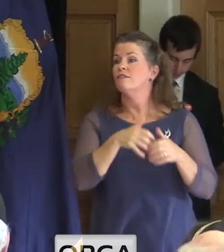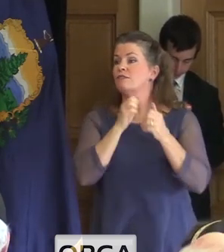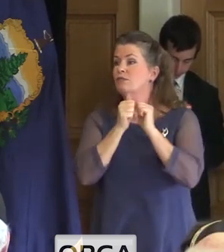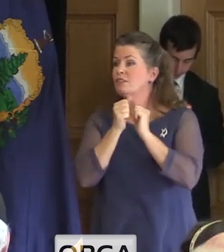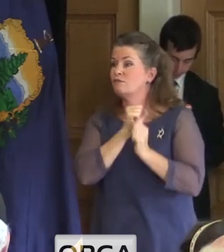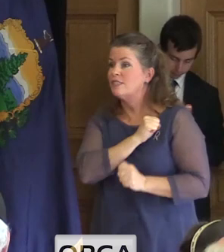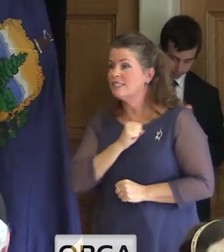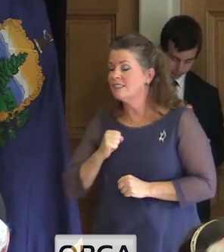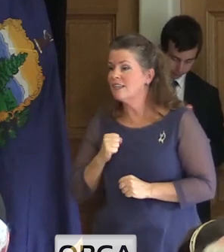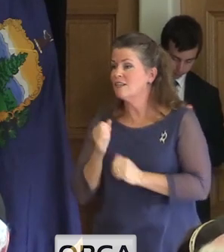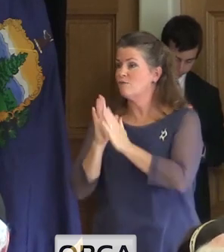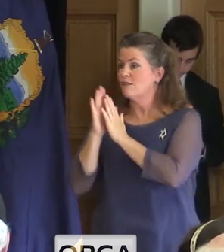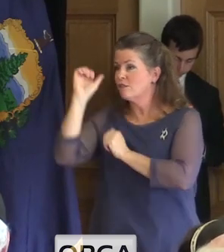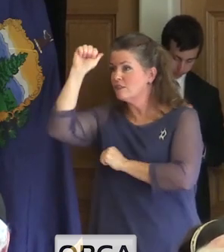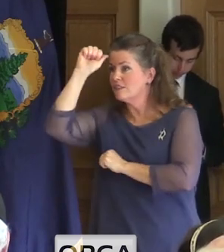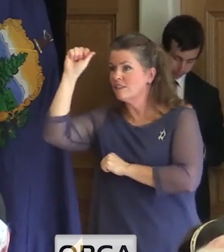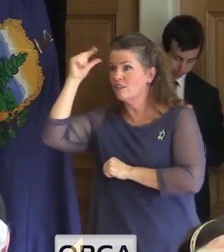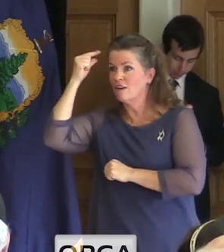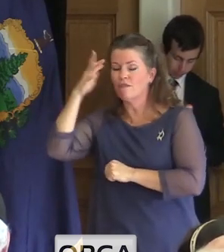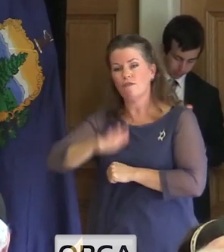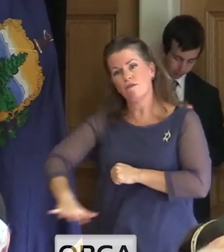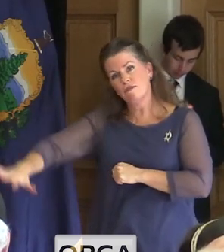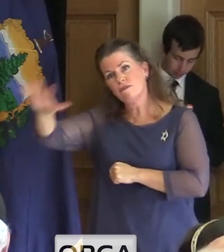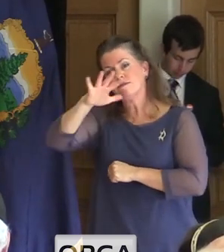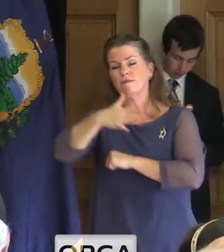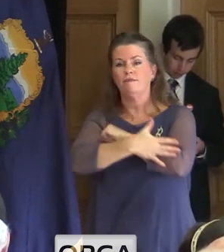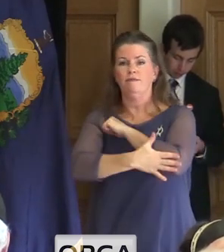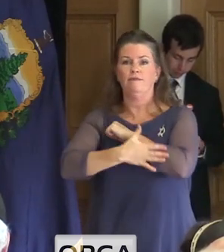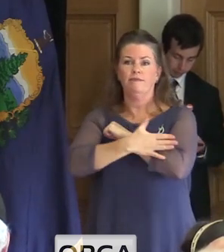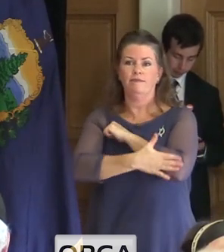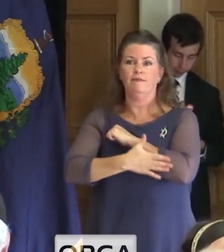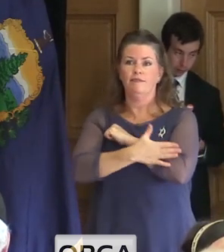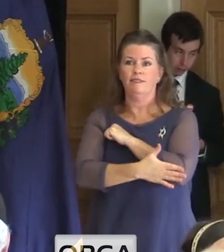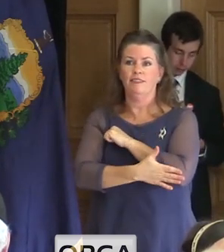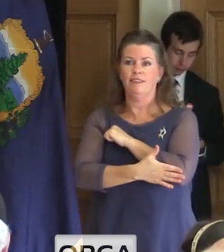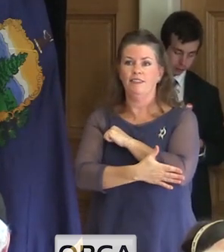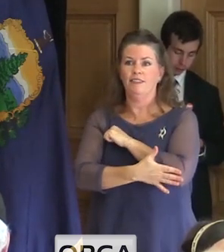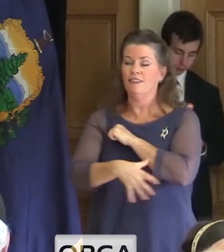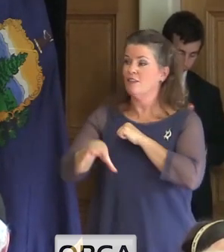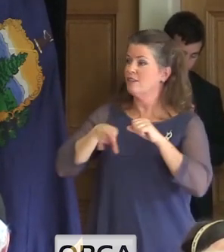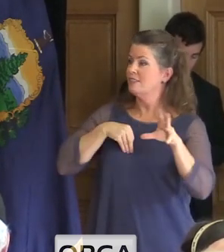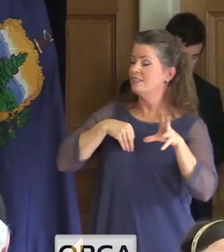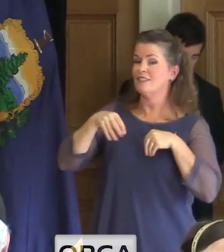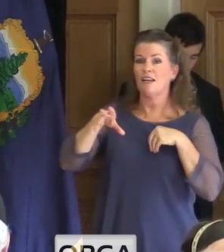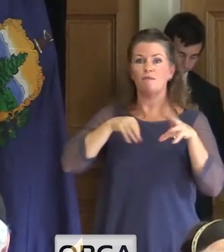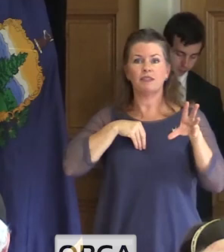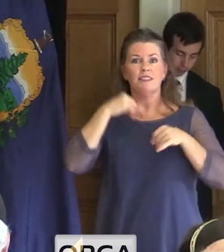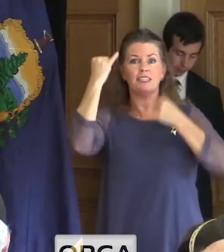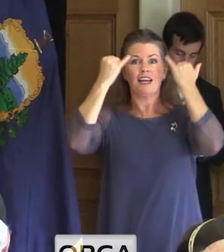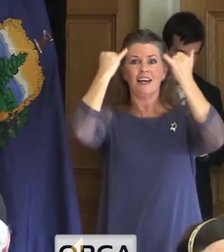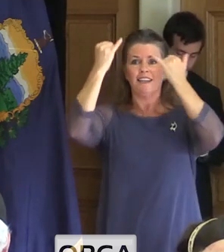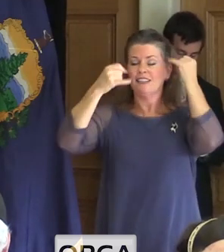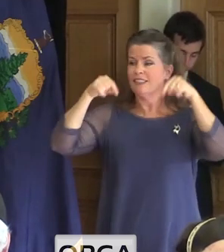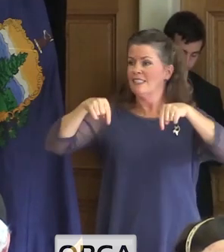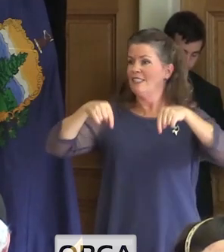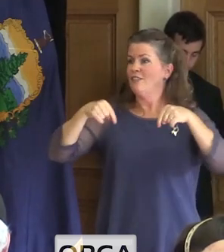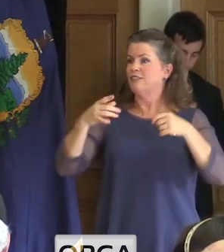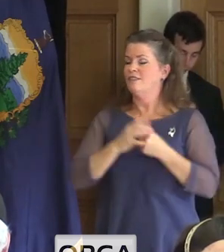the Senate, running for governor's office, all across this country are adopting positions today which just a few years